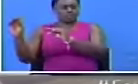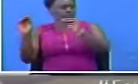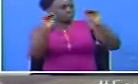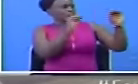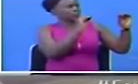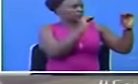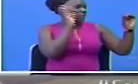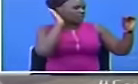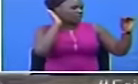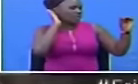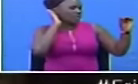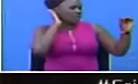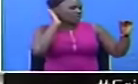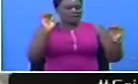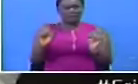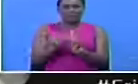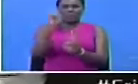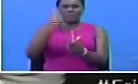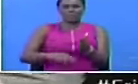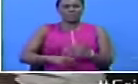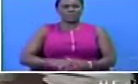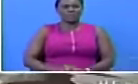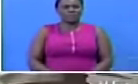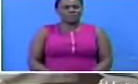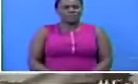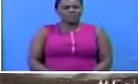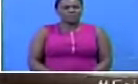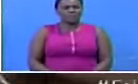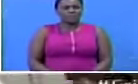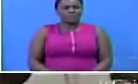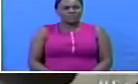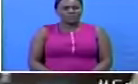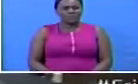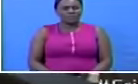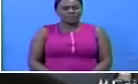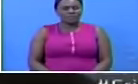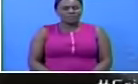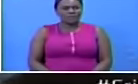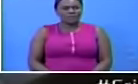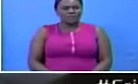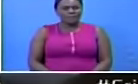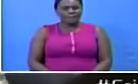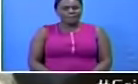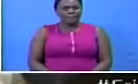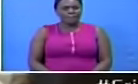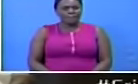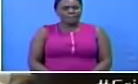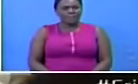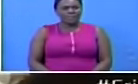listen in to what's happening. Are we informed? We can move forward, and we'll look forward